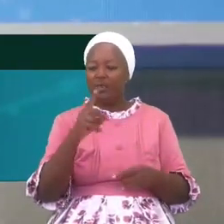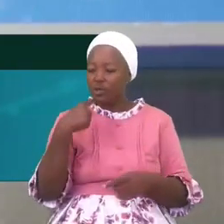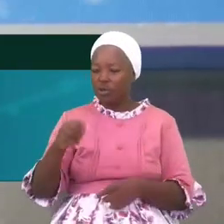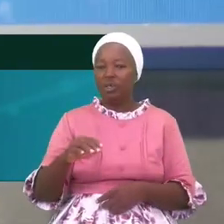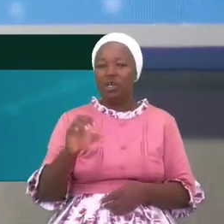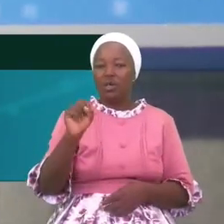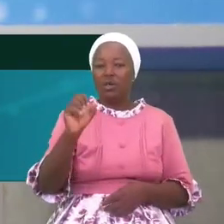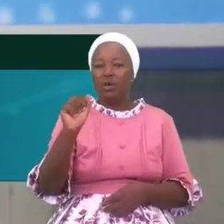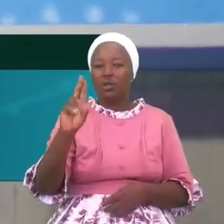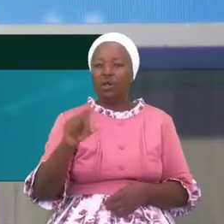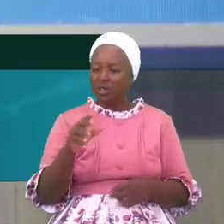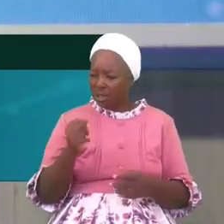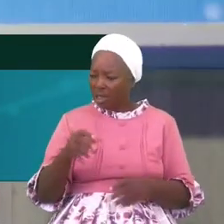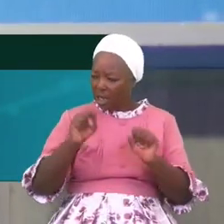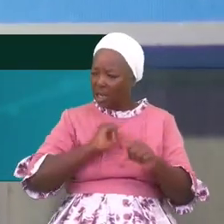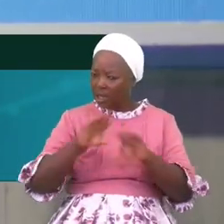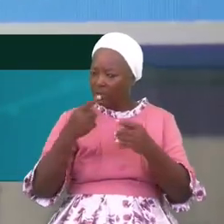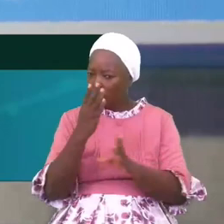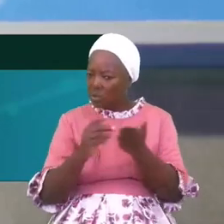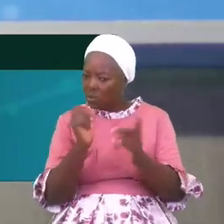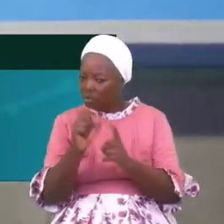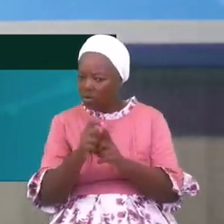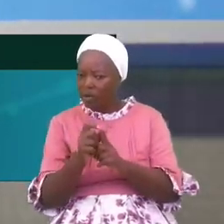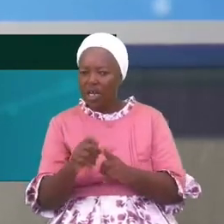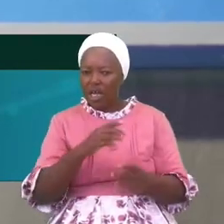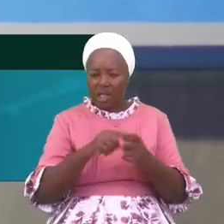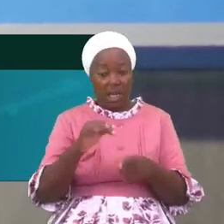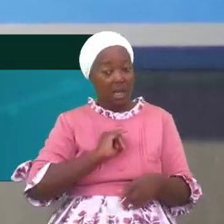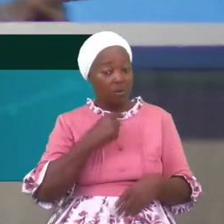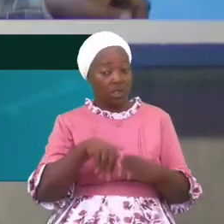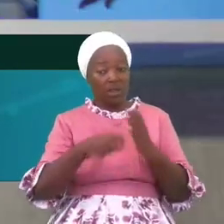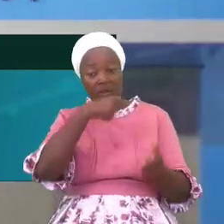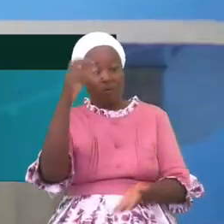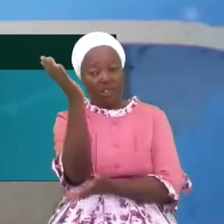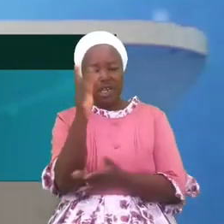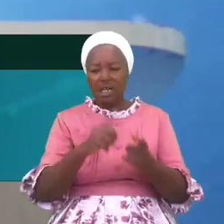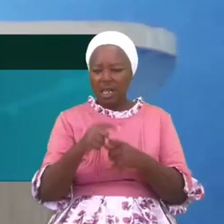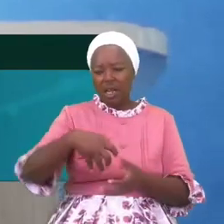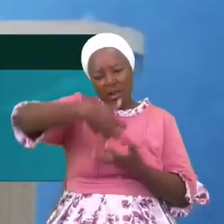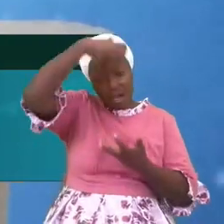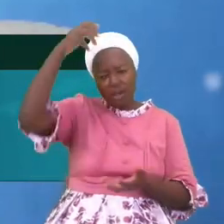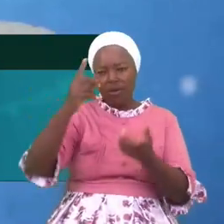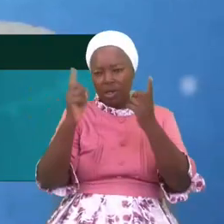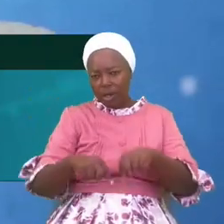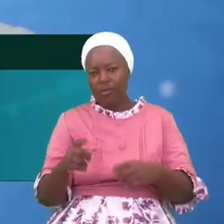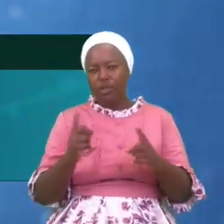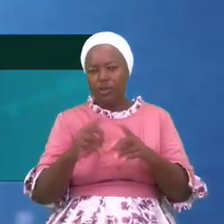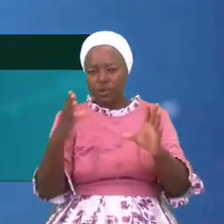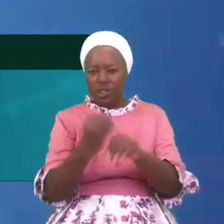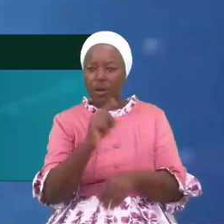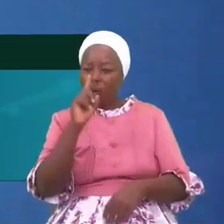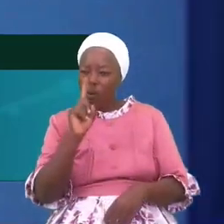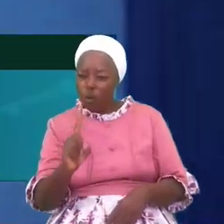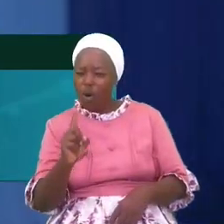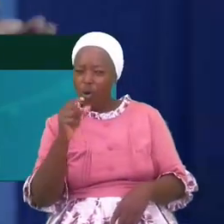the wilderness, and then a lion came to take one of those lambs, and I took him